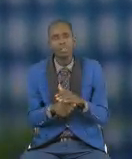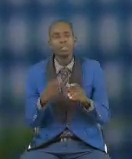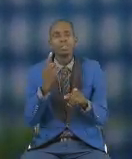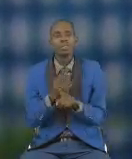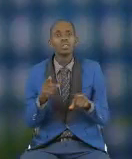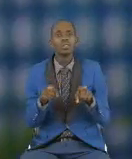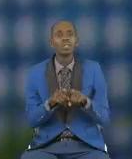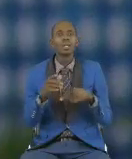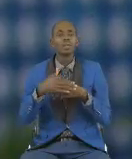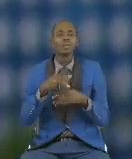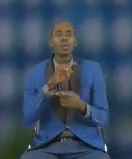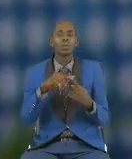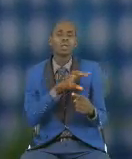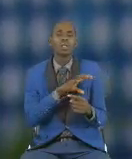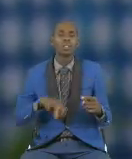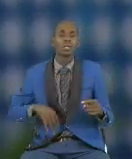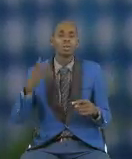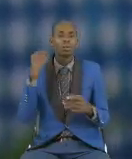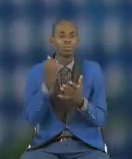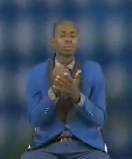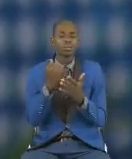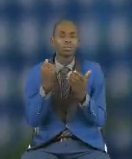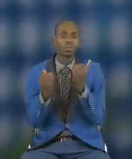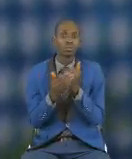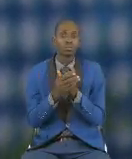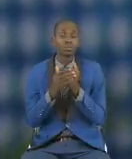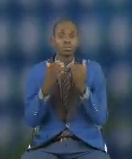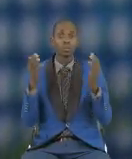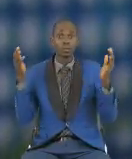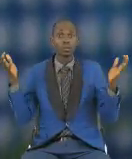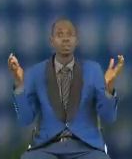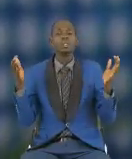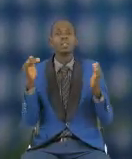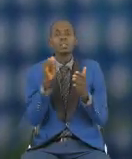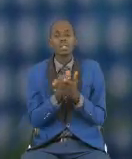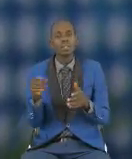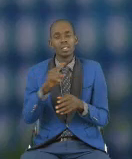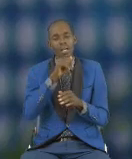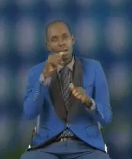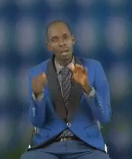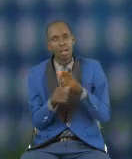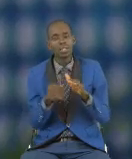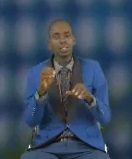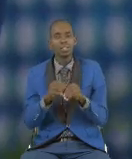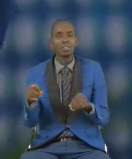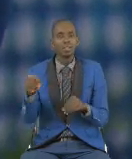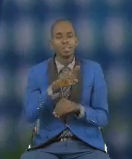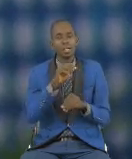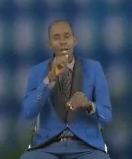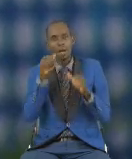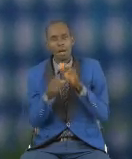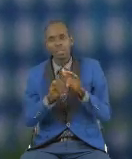was crucified, so that they hide in their shell and they will not come up. But now they